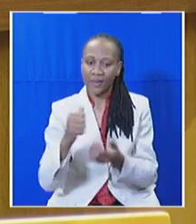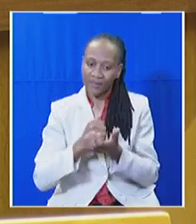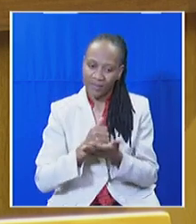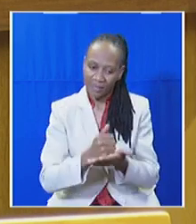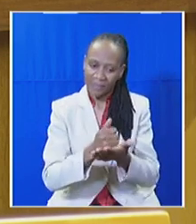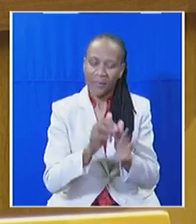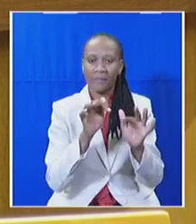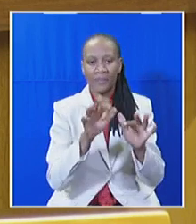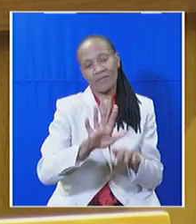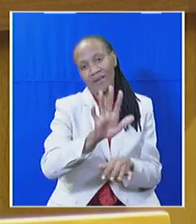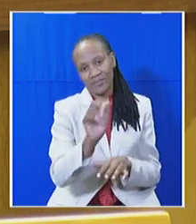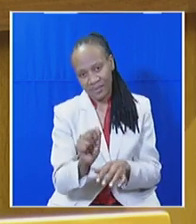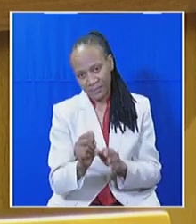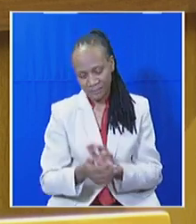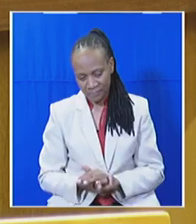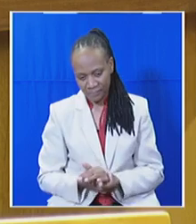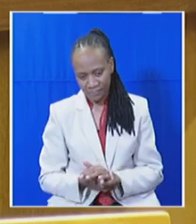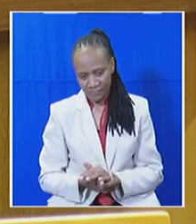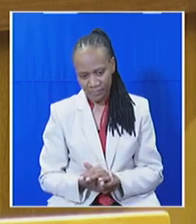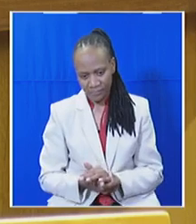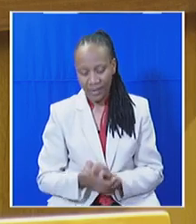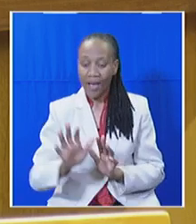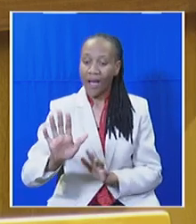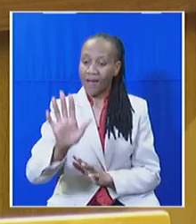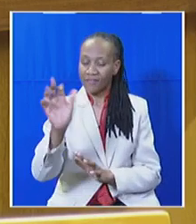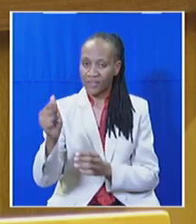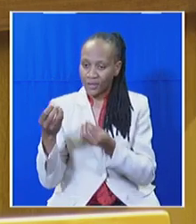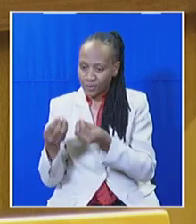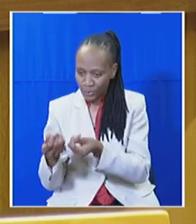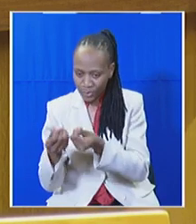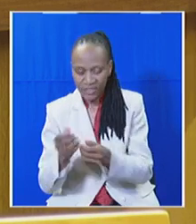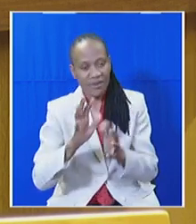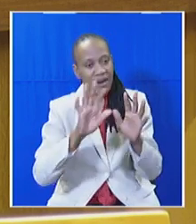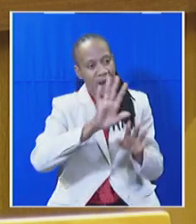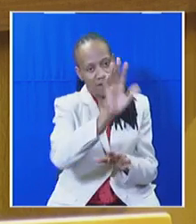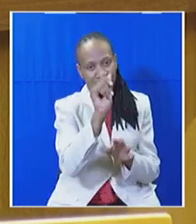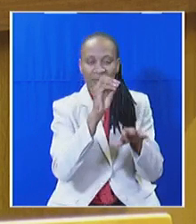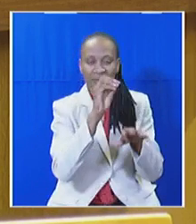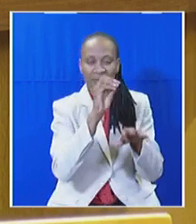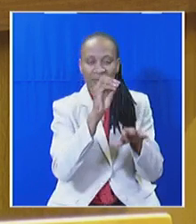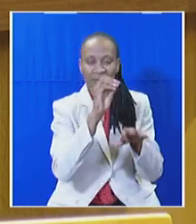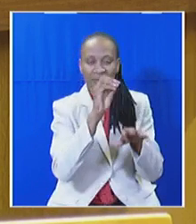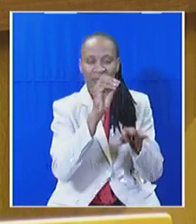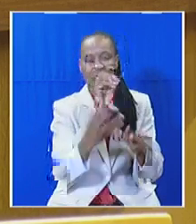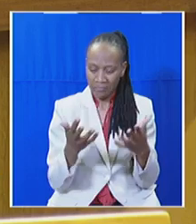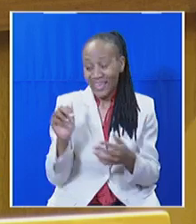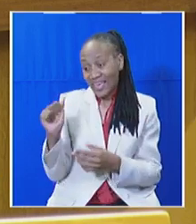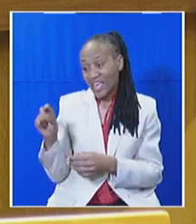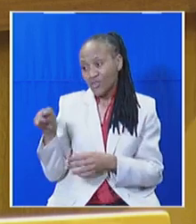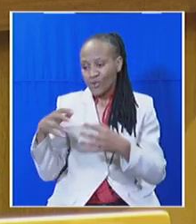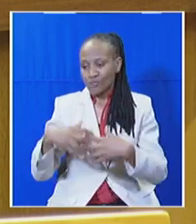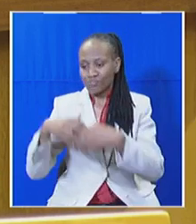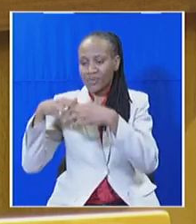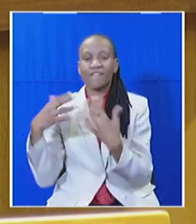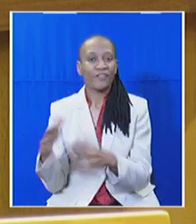Of this principle of African solutions to African problems, the African established